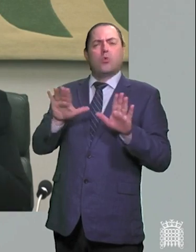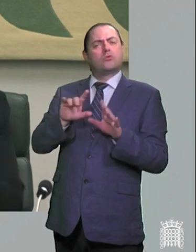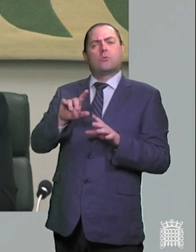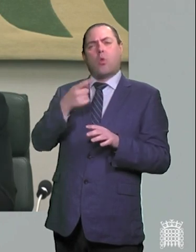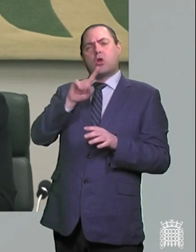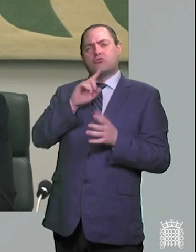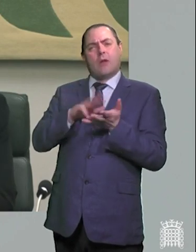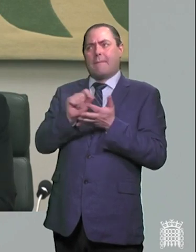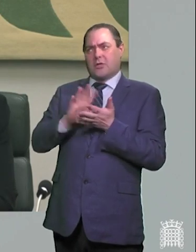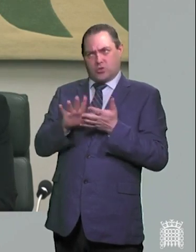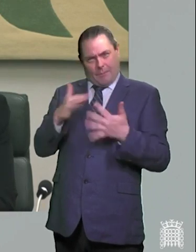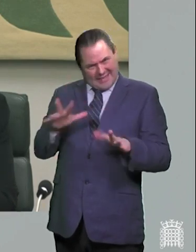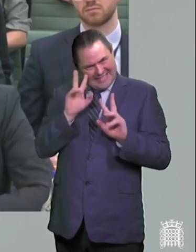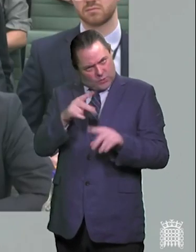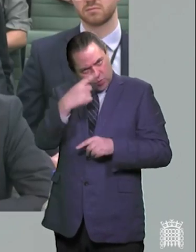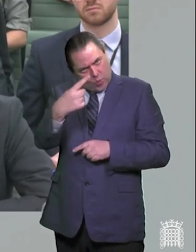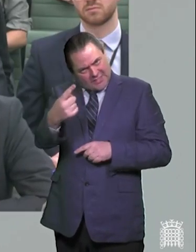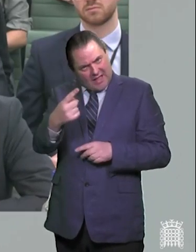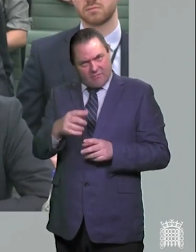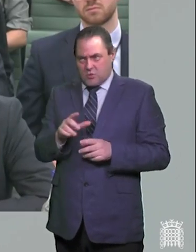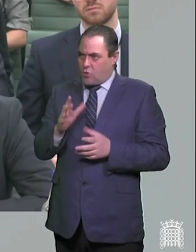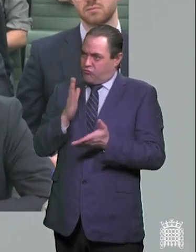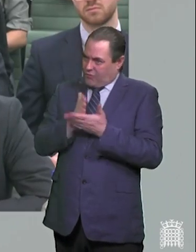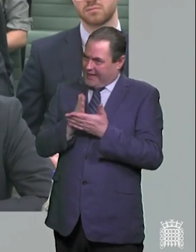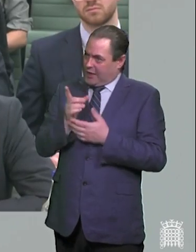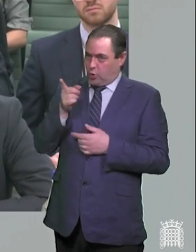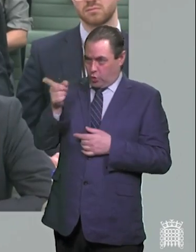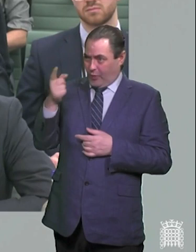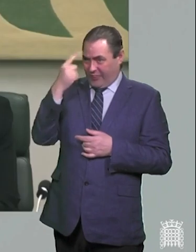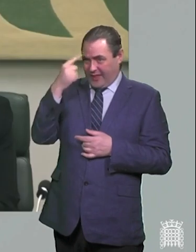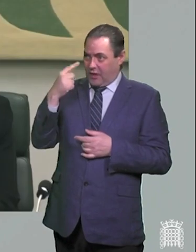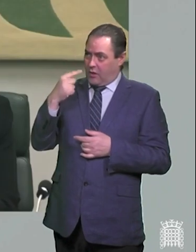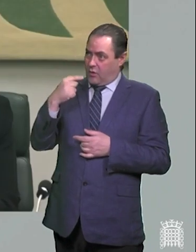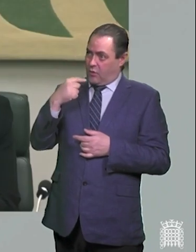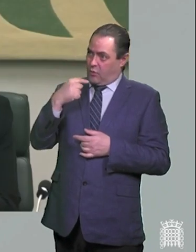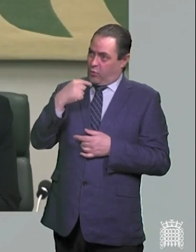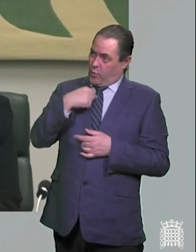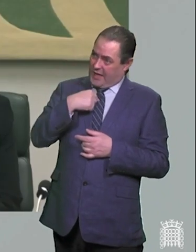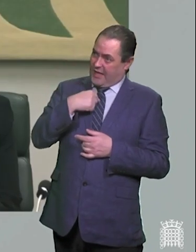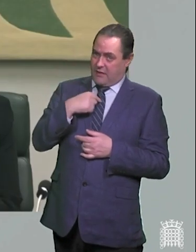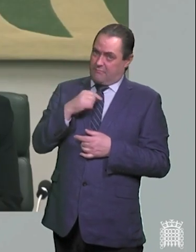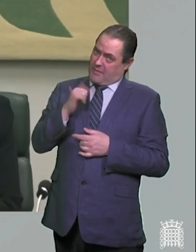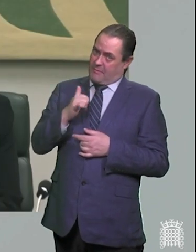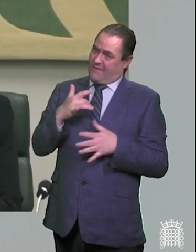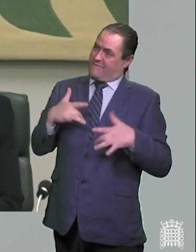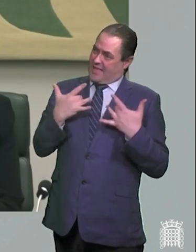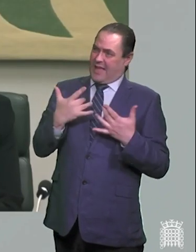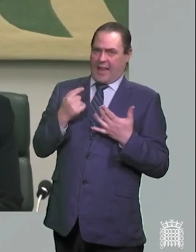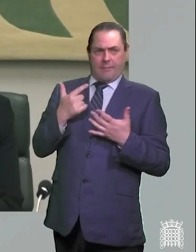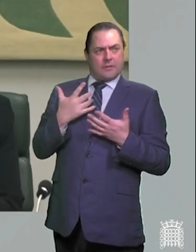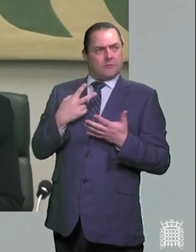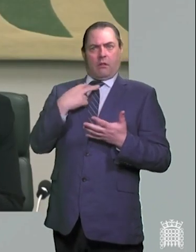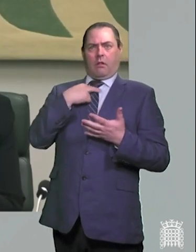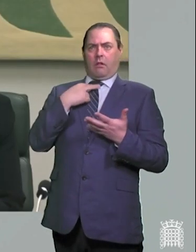because it's what you've seen with your own eyes. Yeah, with great respect. Do you actually think that we would be entitled to be a bit